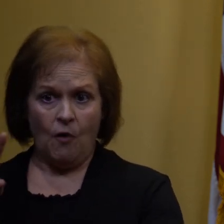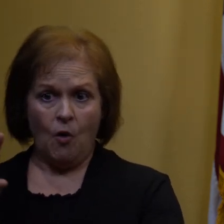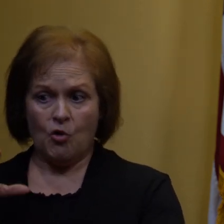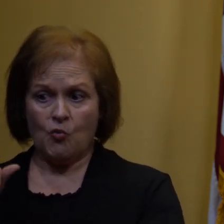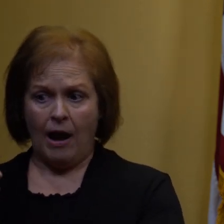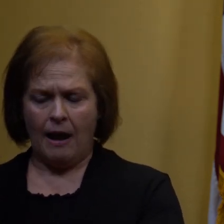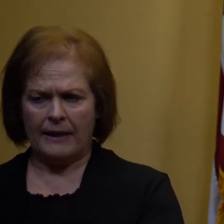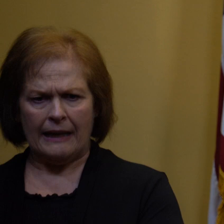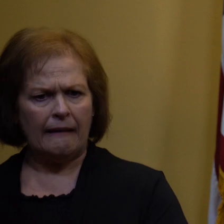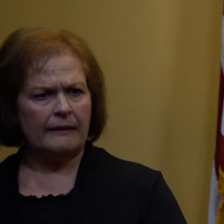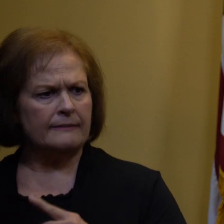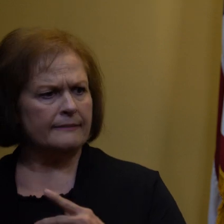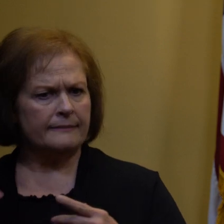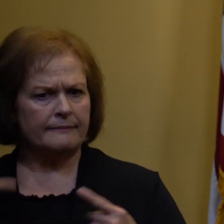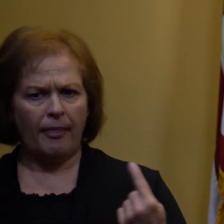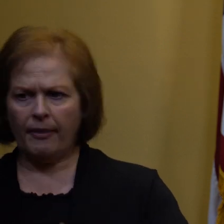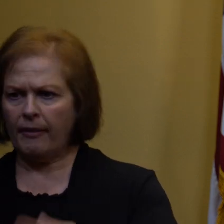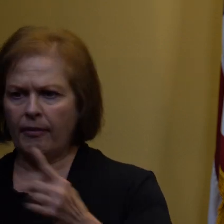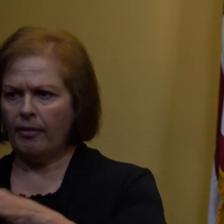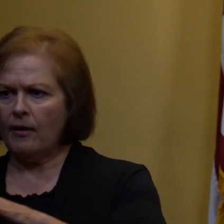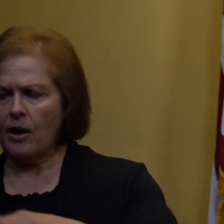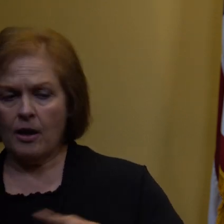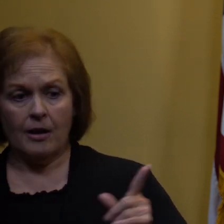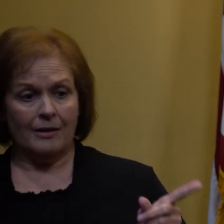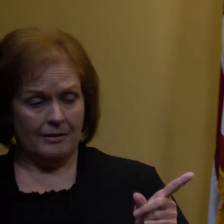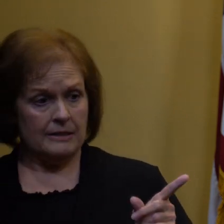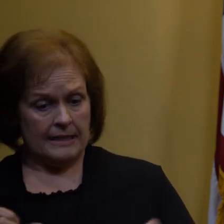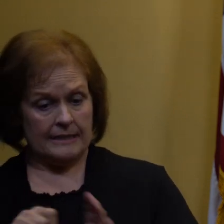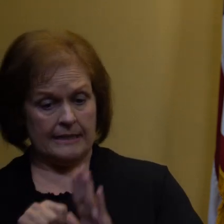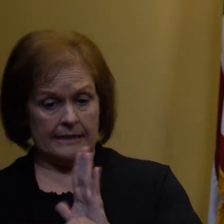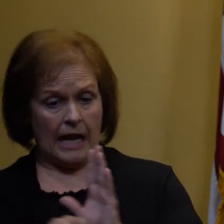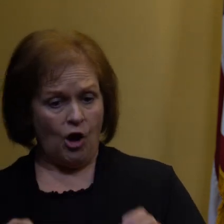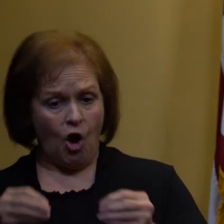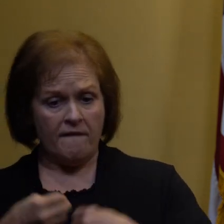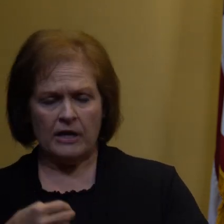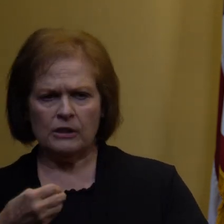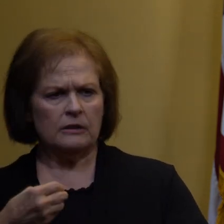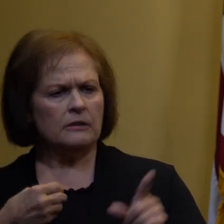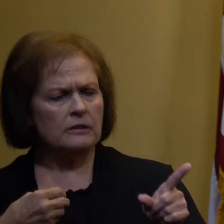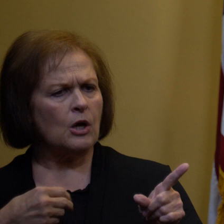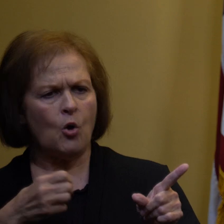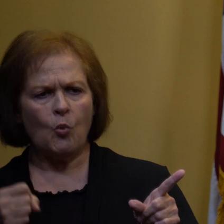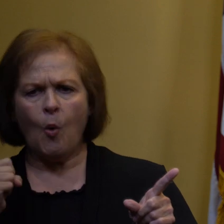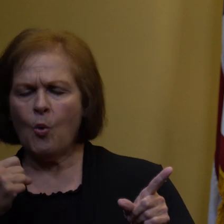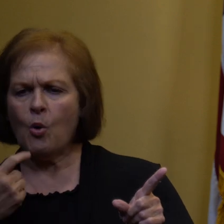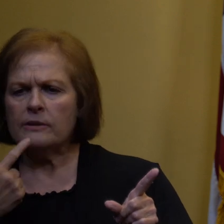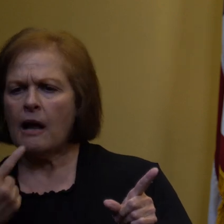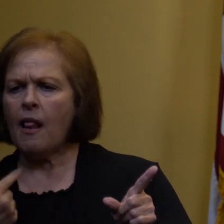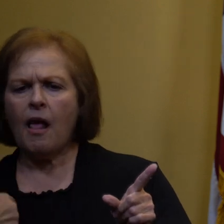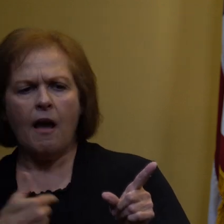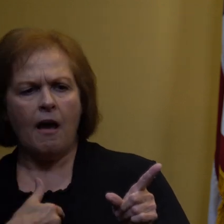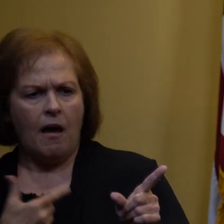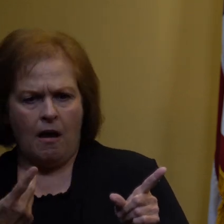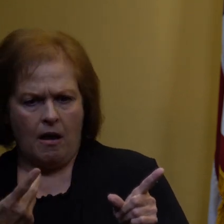on the loose in the city. And the Office of Juvenile Justice, which is a state office, would not release any information at all for us